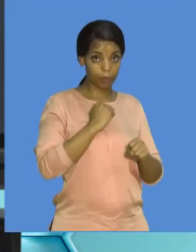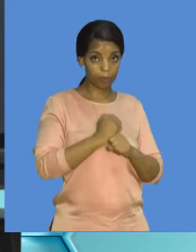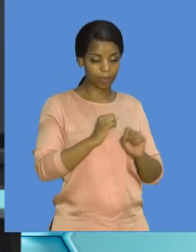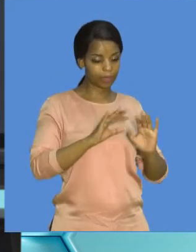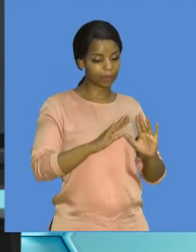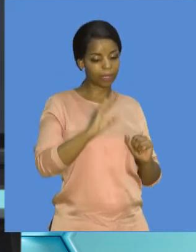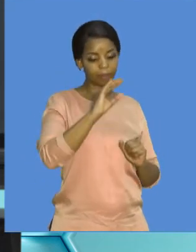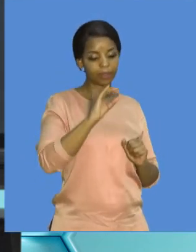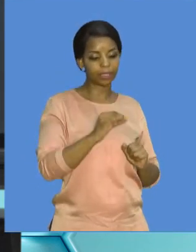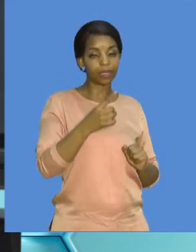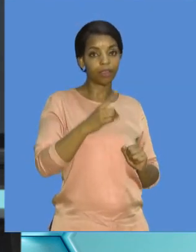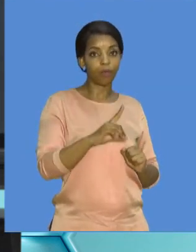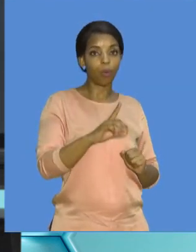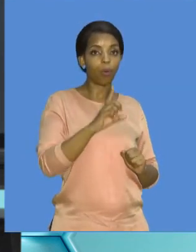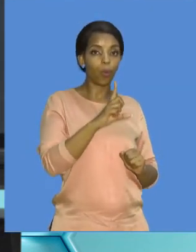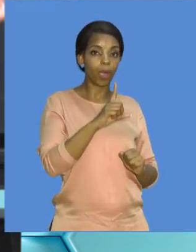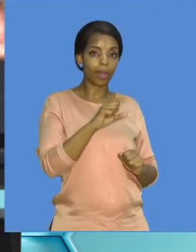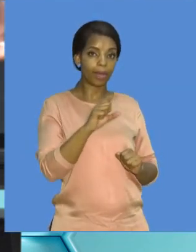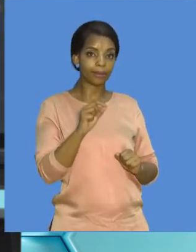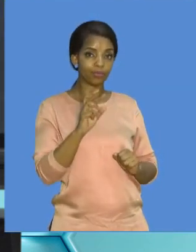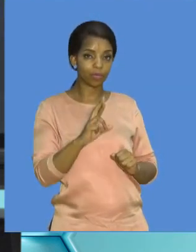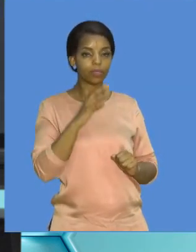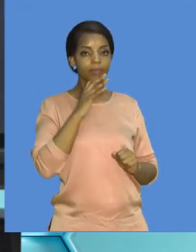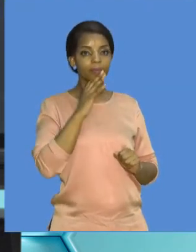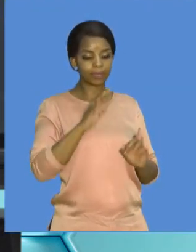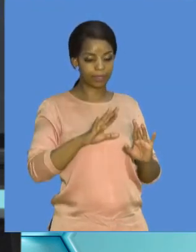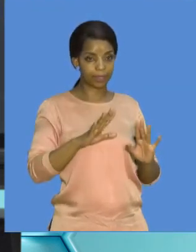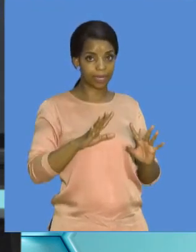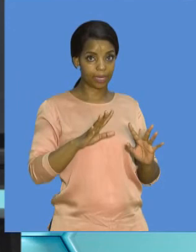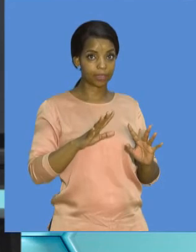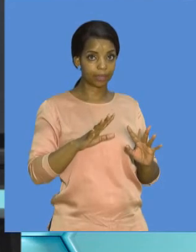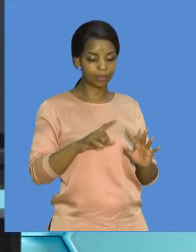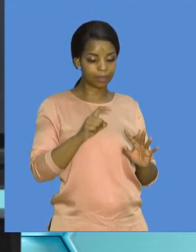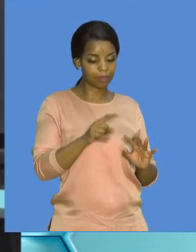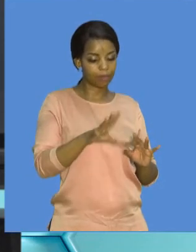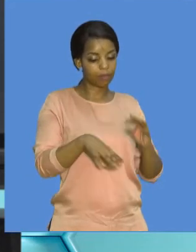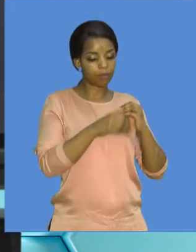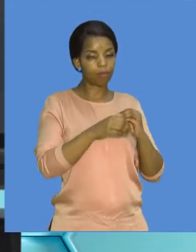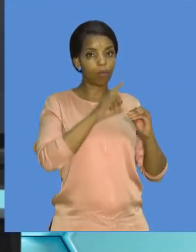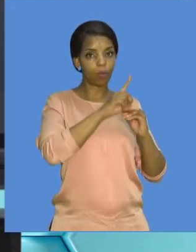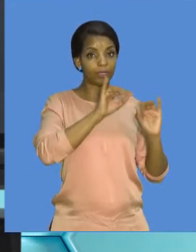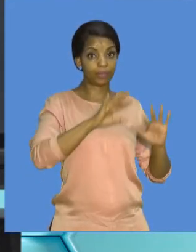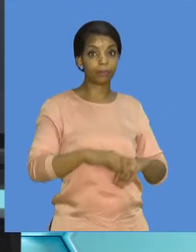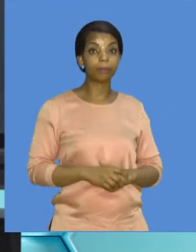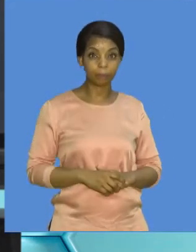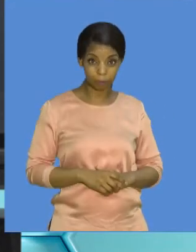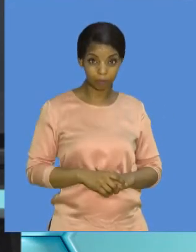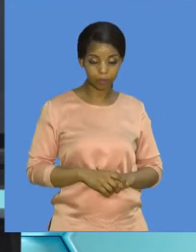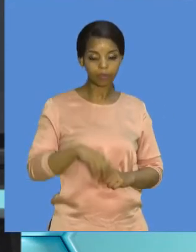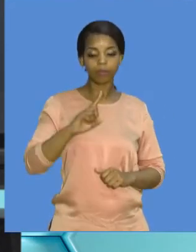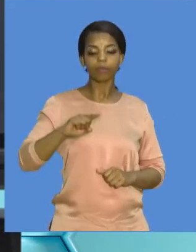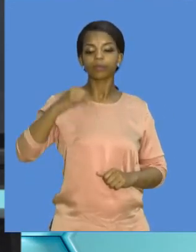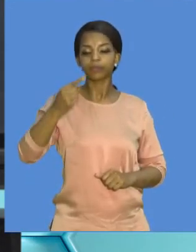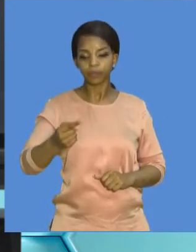100 rand, which is 10 rands, right? So that's 100 rand plus 10 rand. For the second year, it's going to be 10%